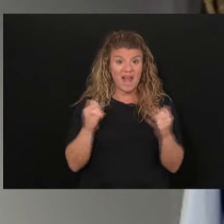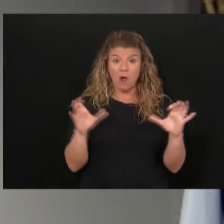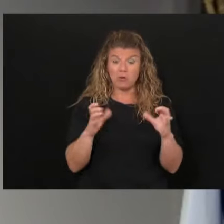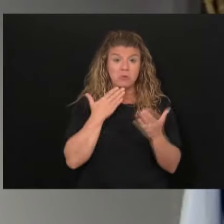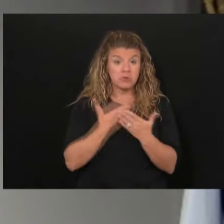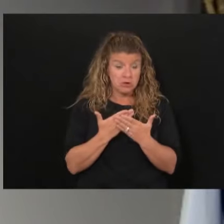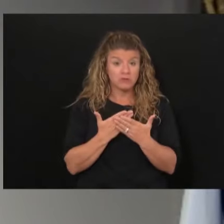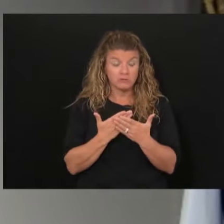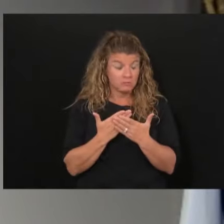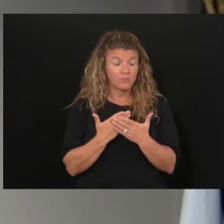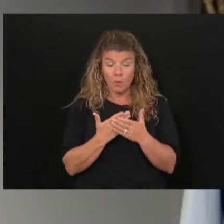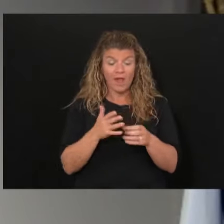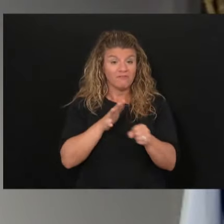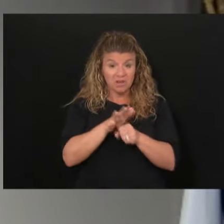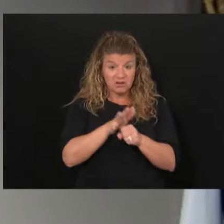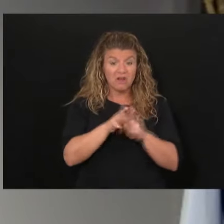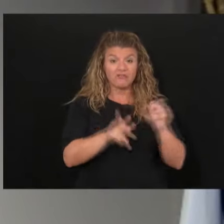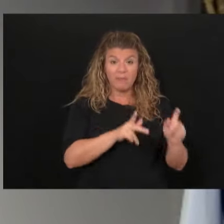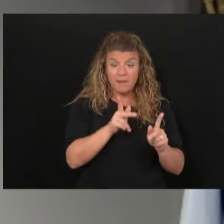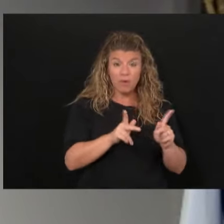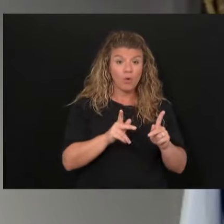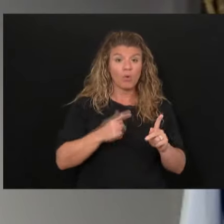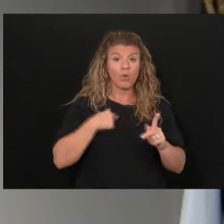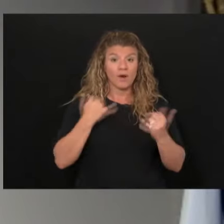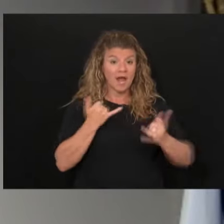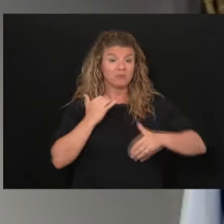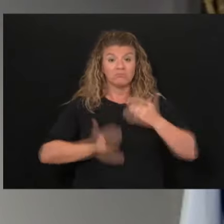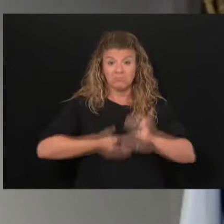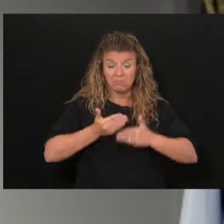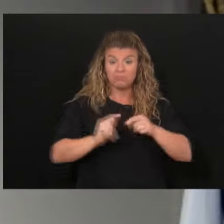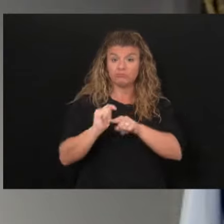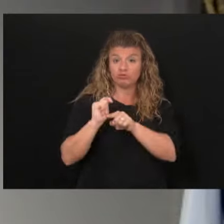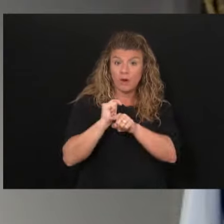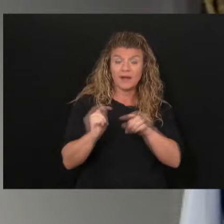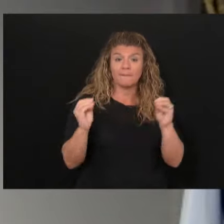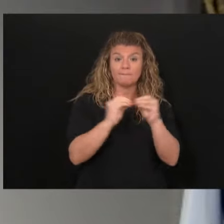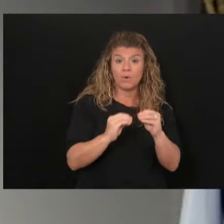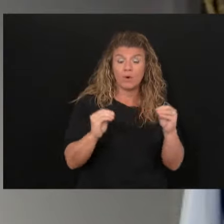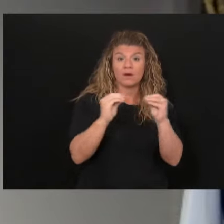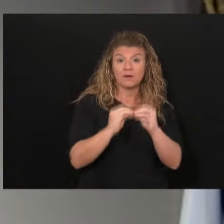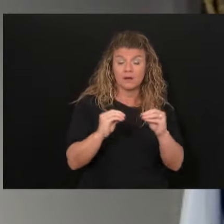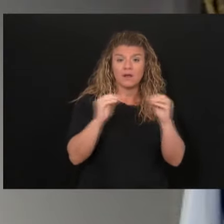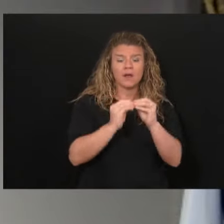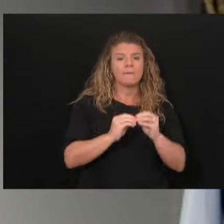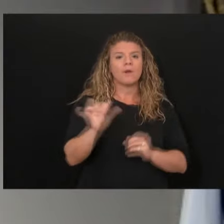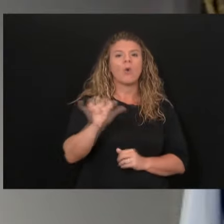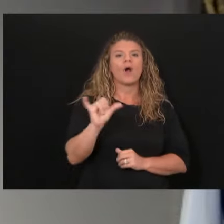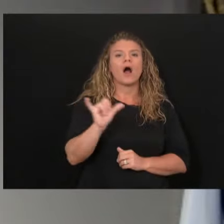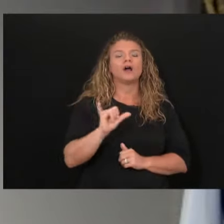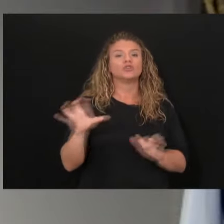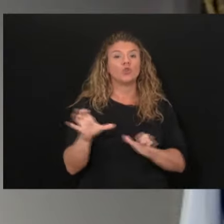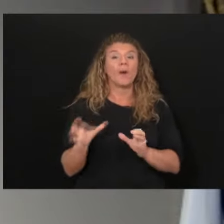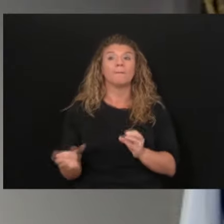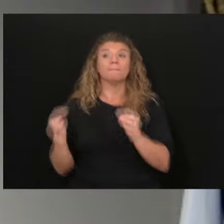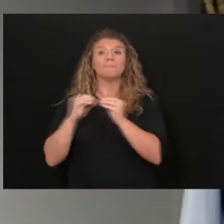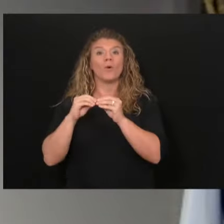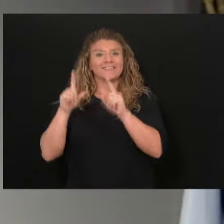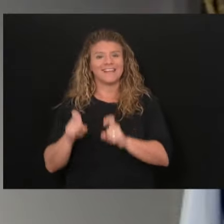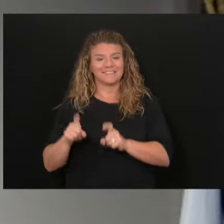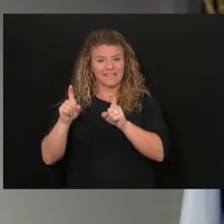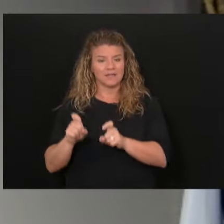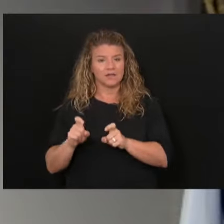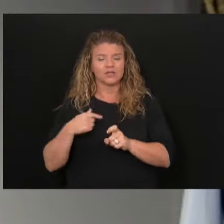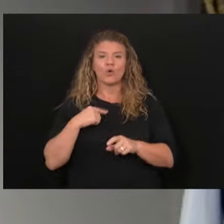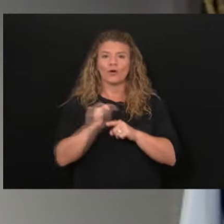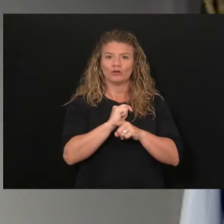now. We're again moving quickly to train more people, but we're also doing more testing. So we're training folks to